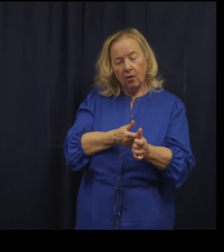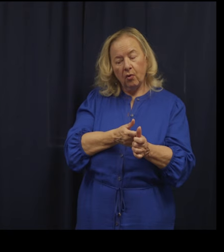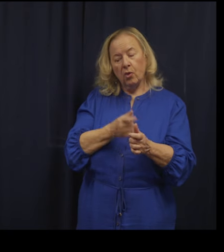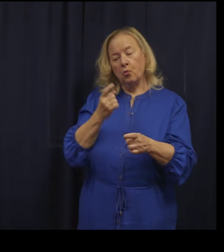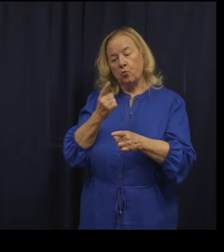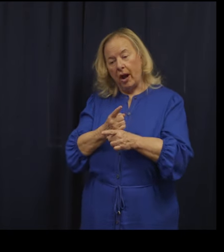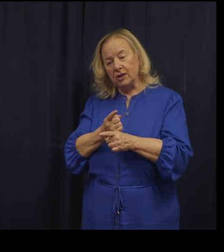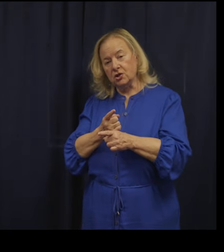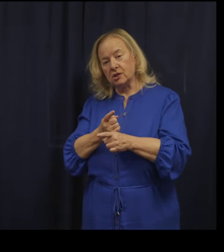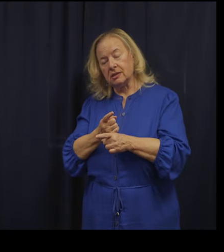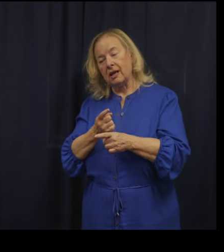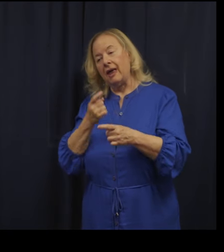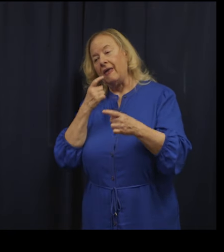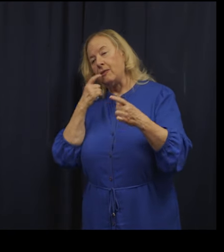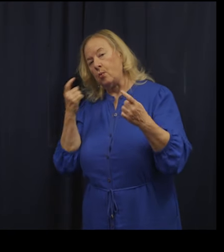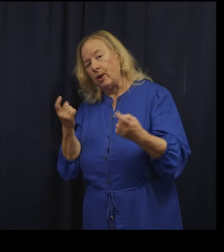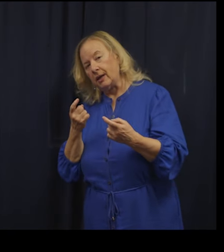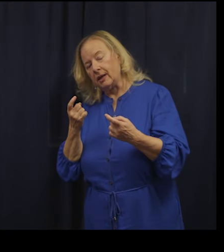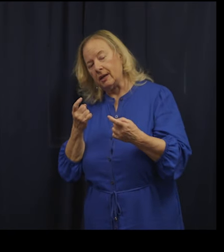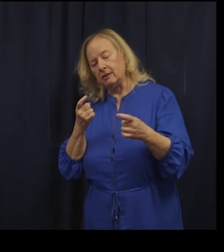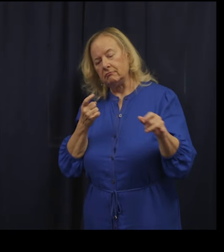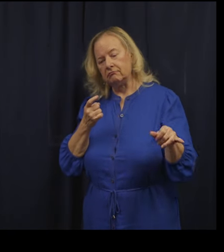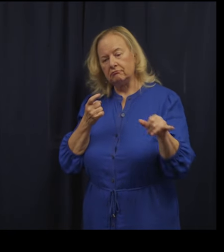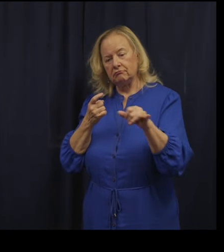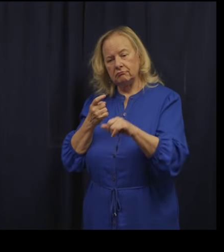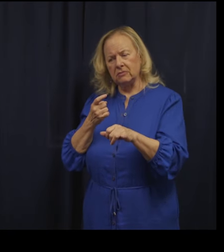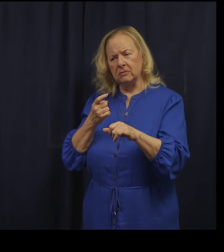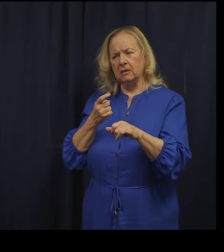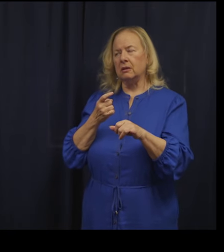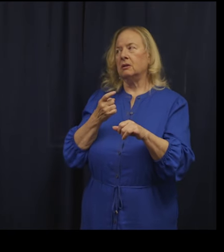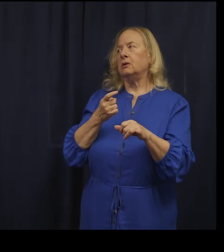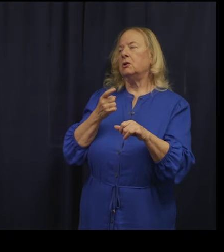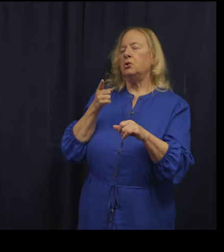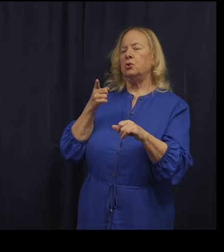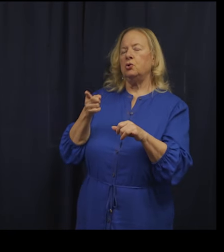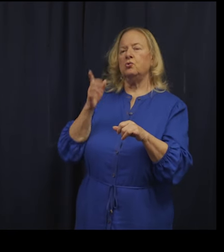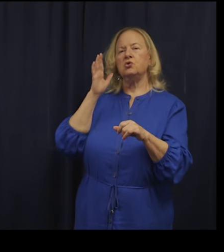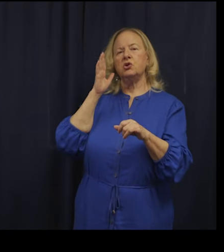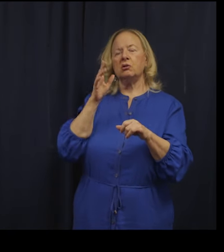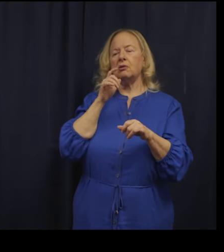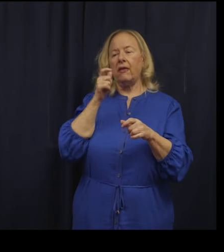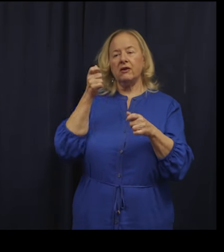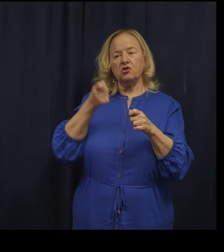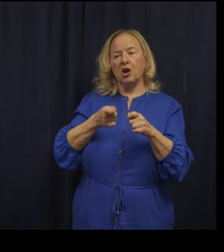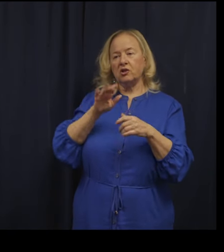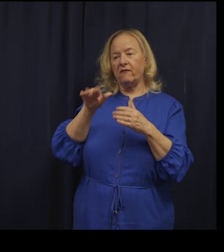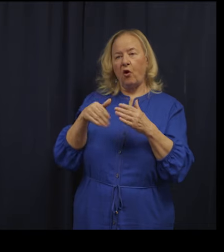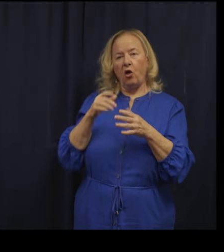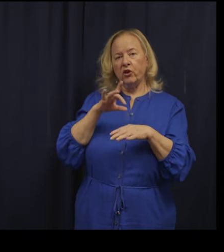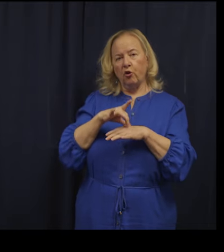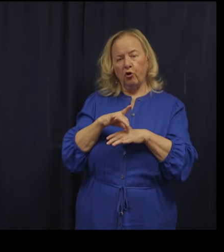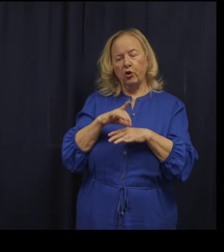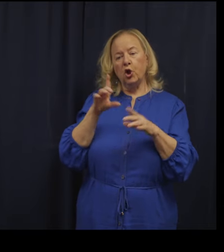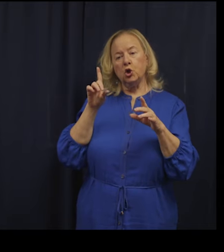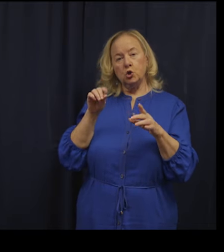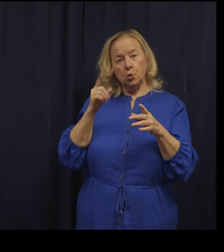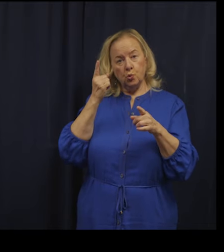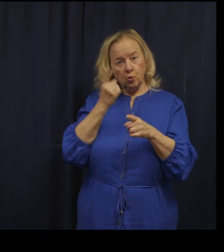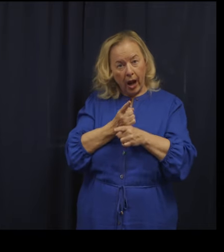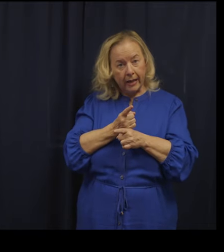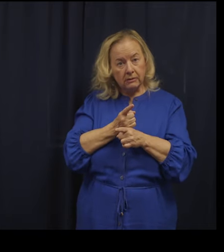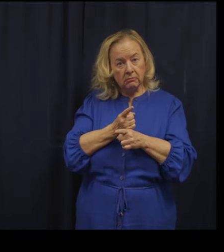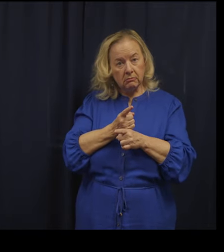and the wicked, and the righteous should be as the wicked. That be far from you, shall not the judge of all the earth do